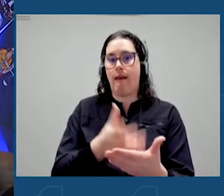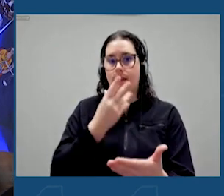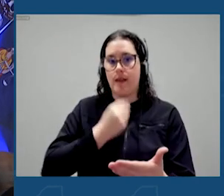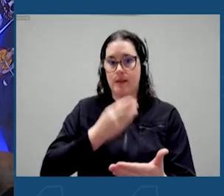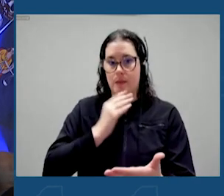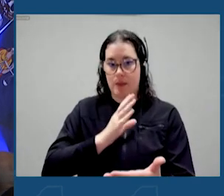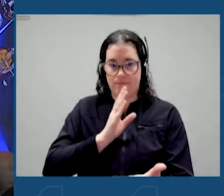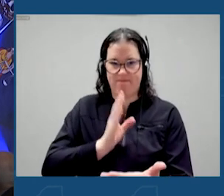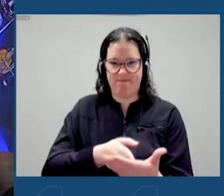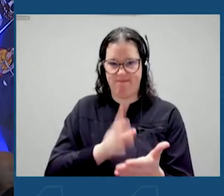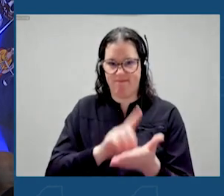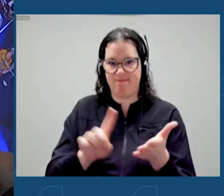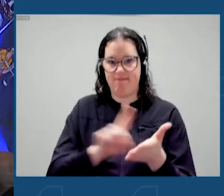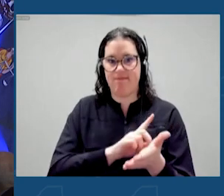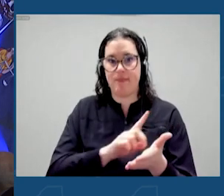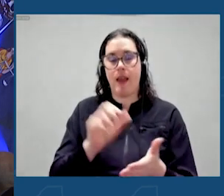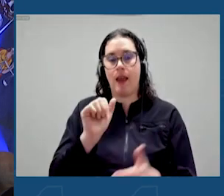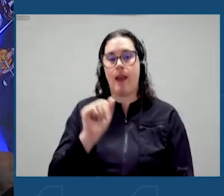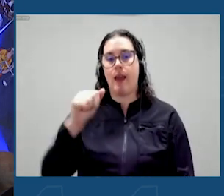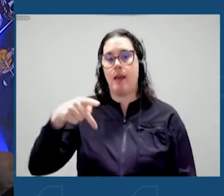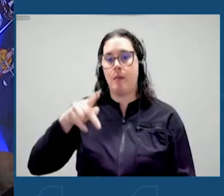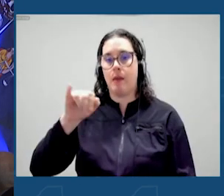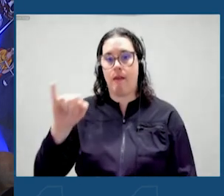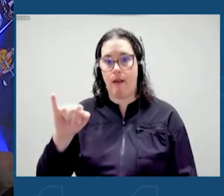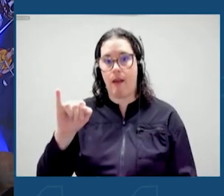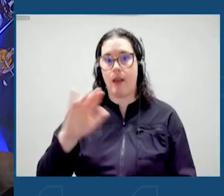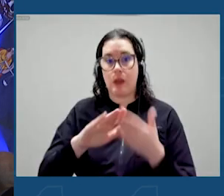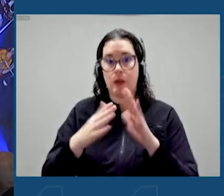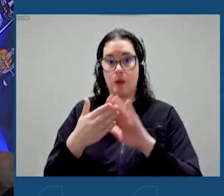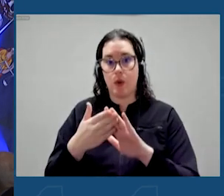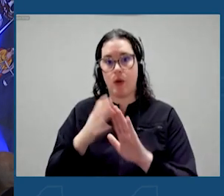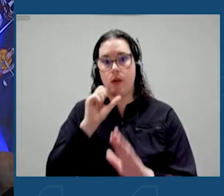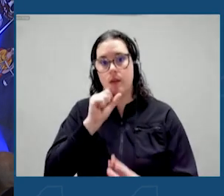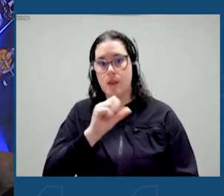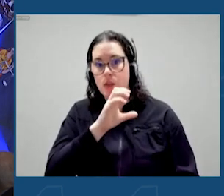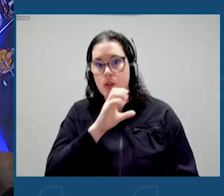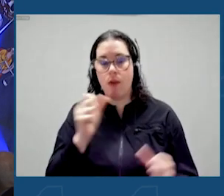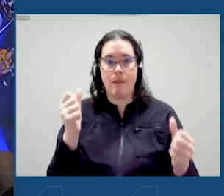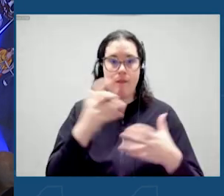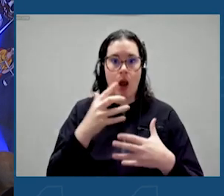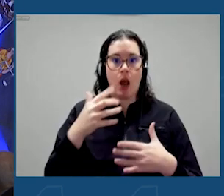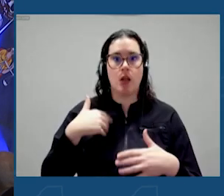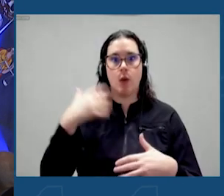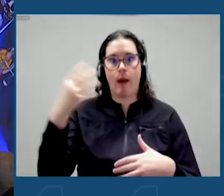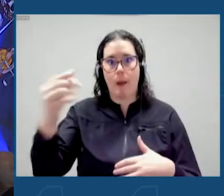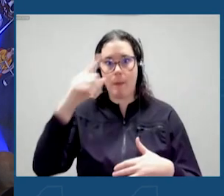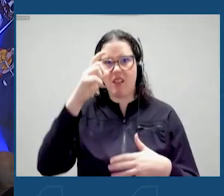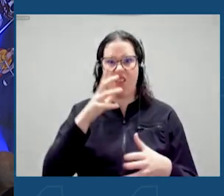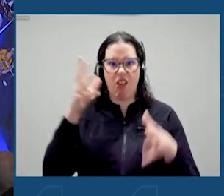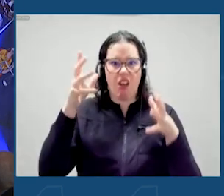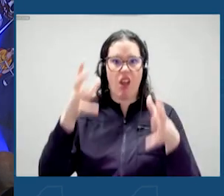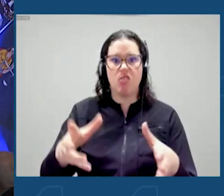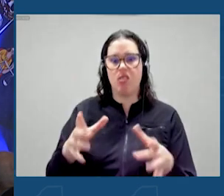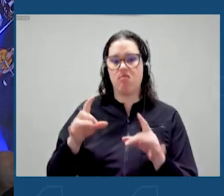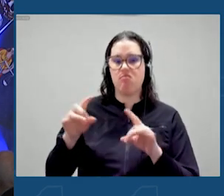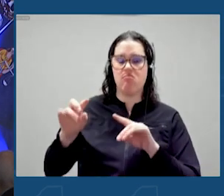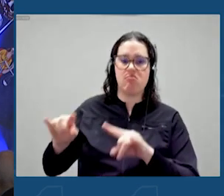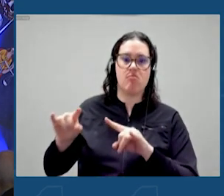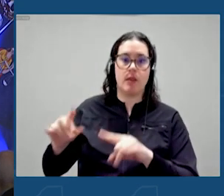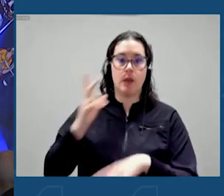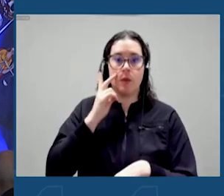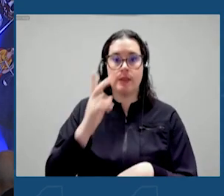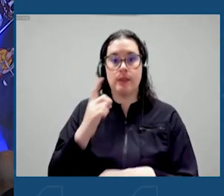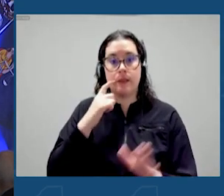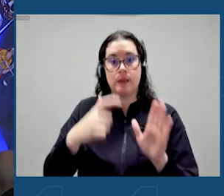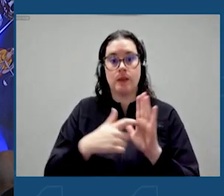recovery is our AAPI community. Elders are afraid to go out because of the hatred that we're seeing. So part of our